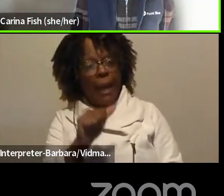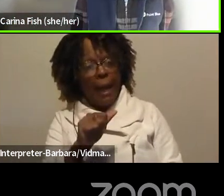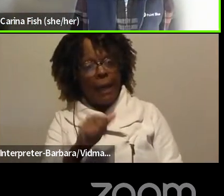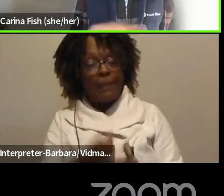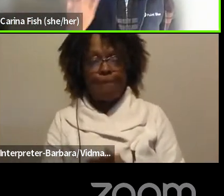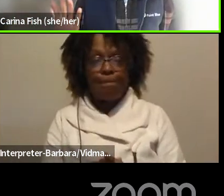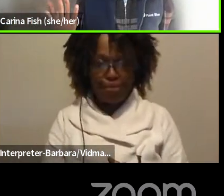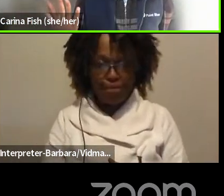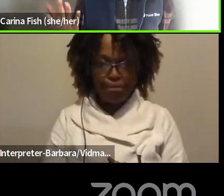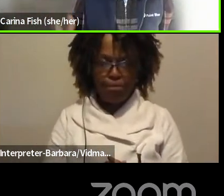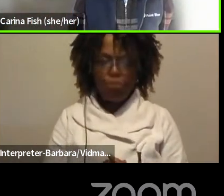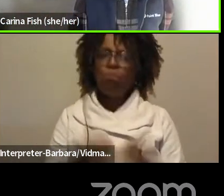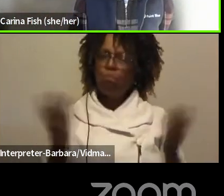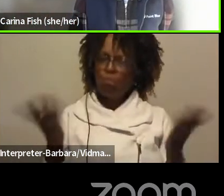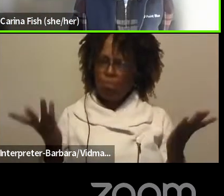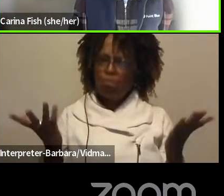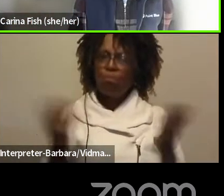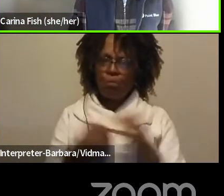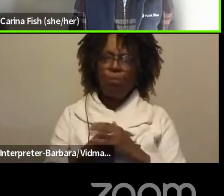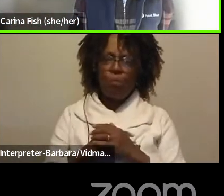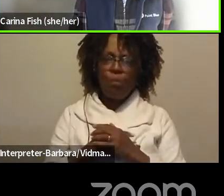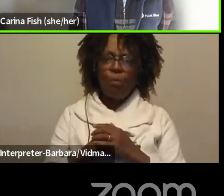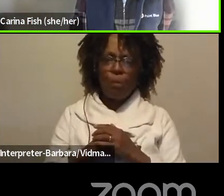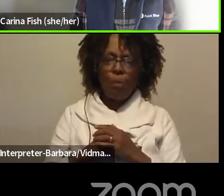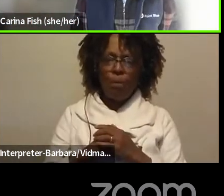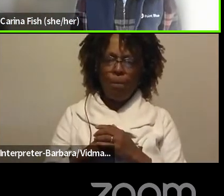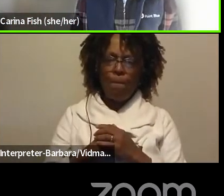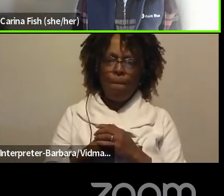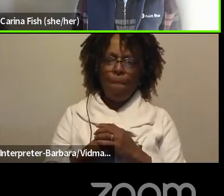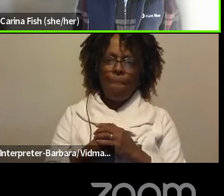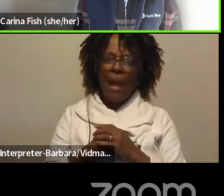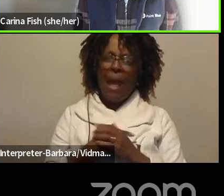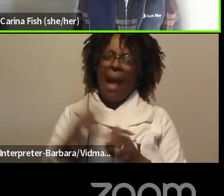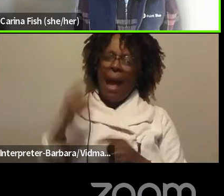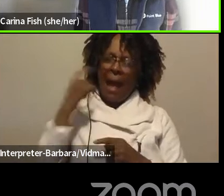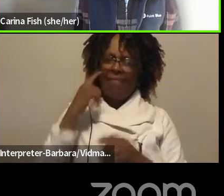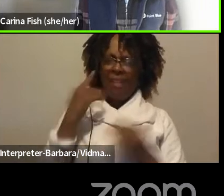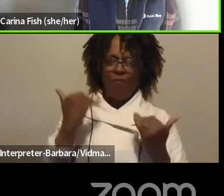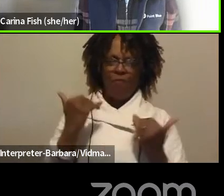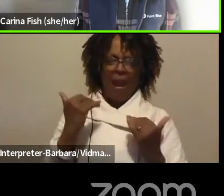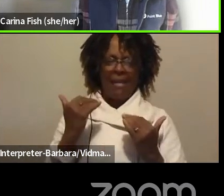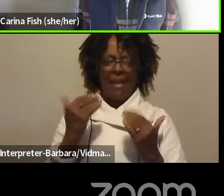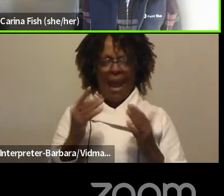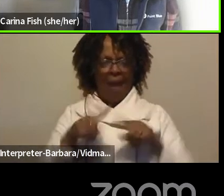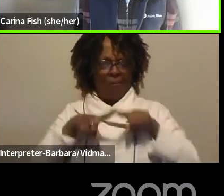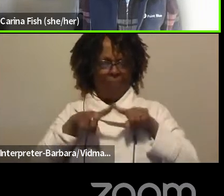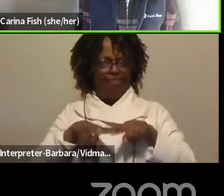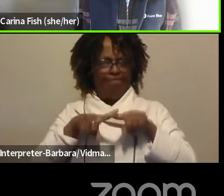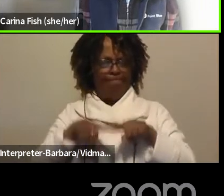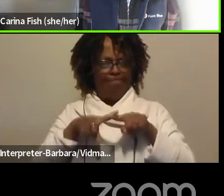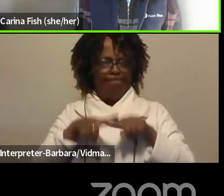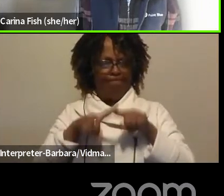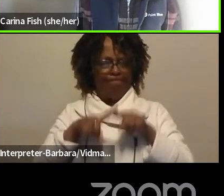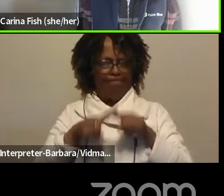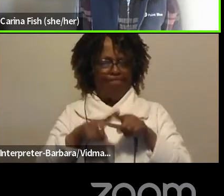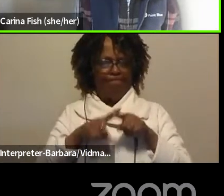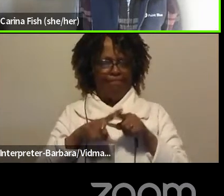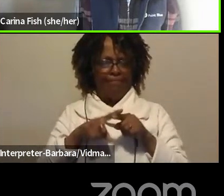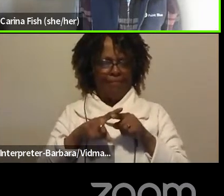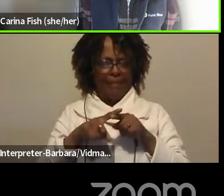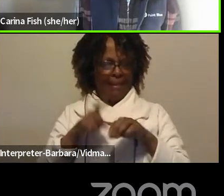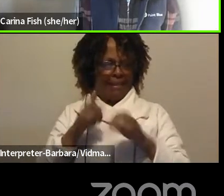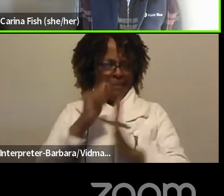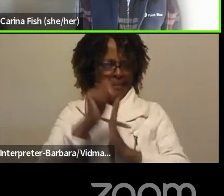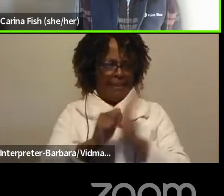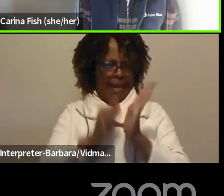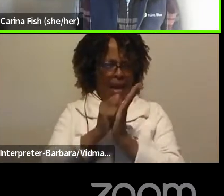I think again, my answer is going to be, it depends on the phase that I'm in. And so early on, I had a really bad GPA